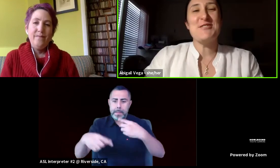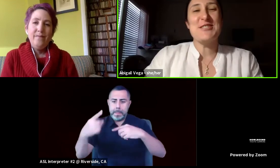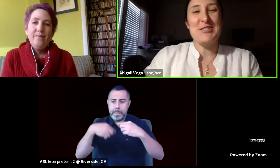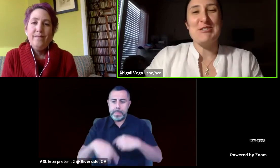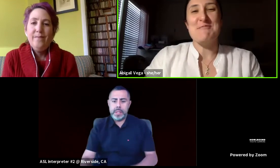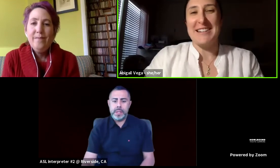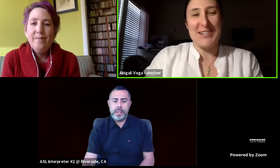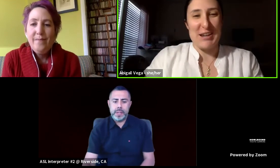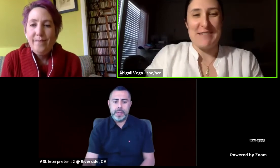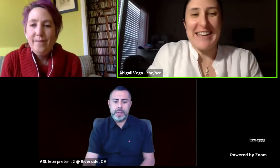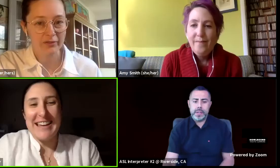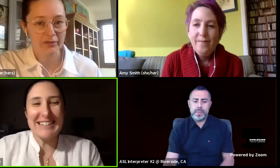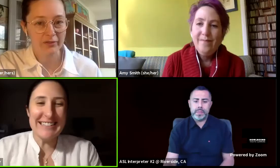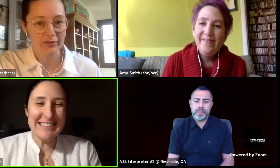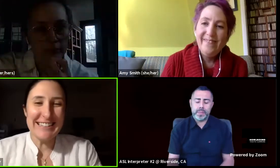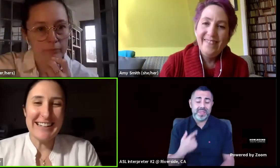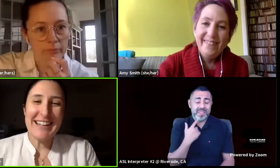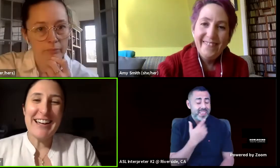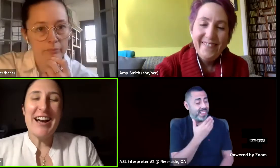Thank you so much, Amy.